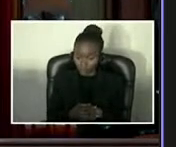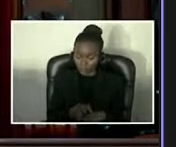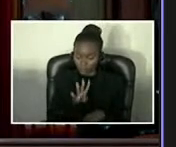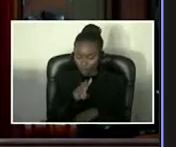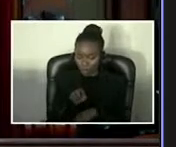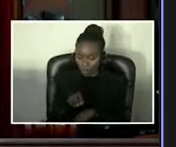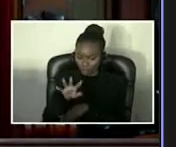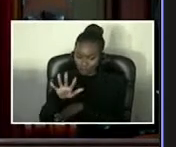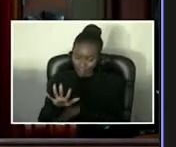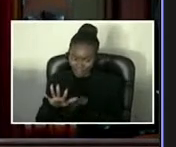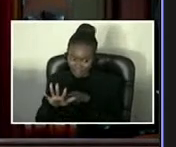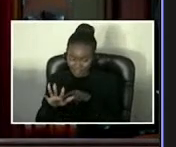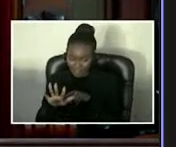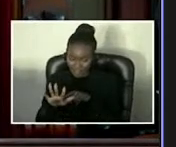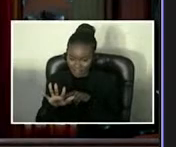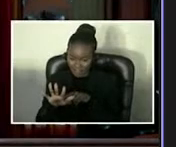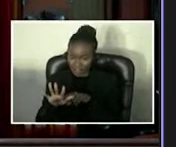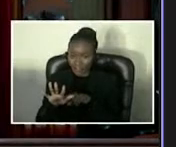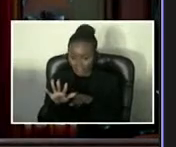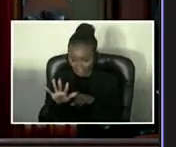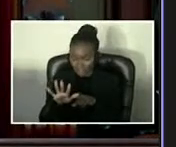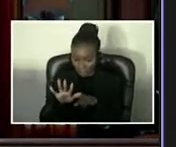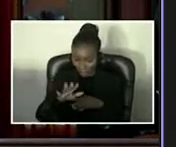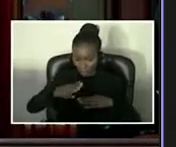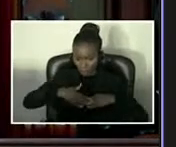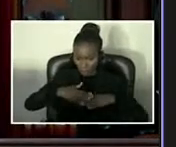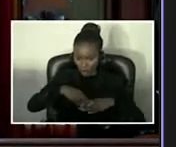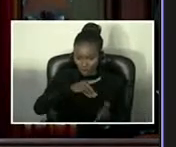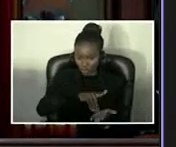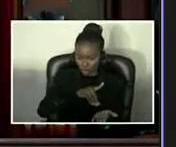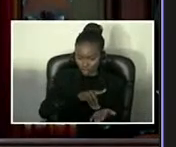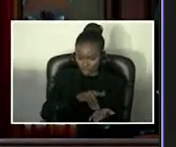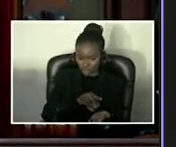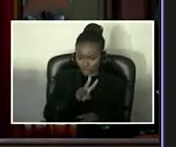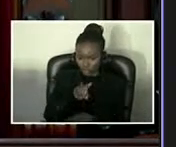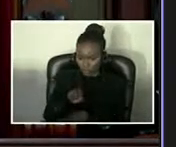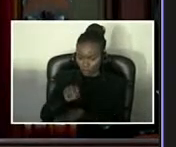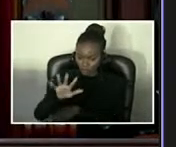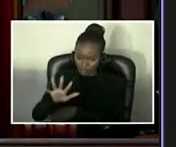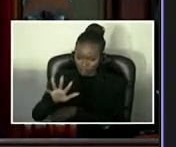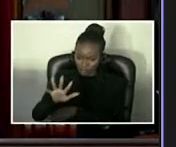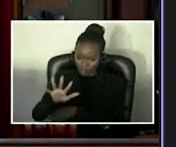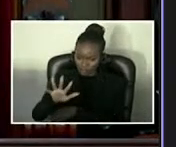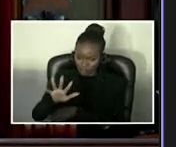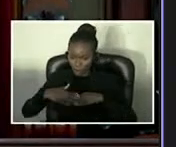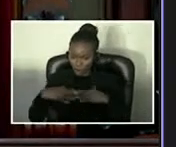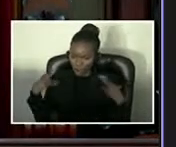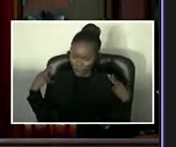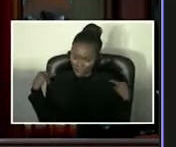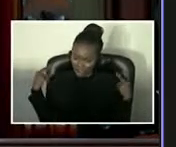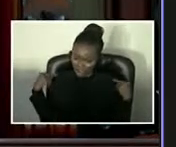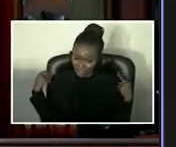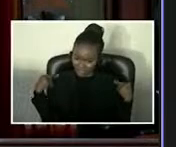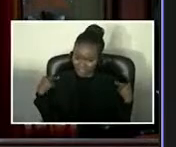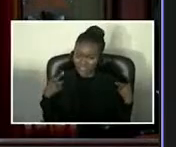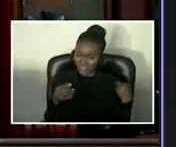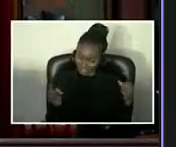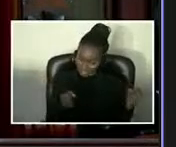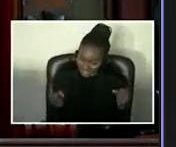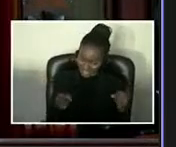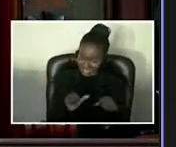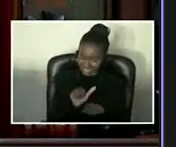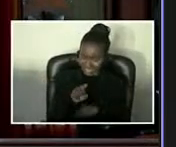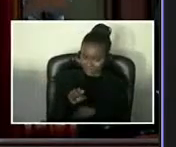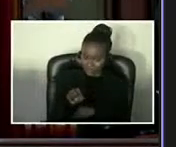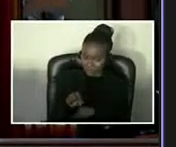times more of doctors 2.4 more of registered nurses and 6.1 times more health inspectors